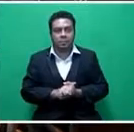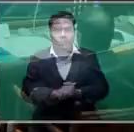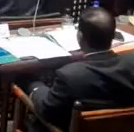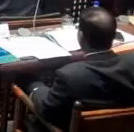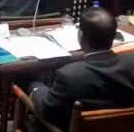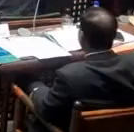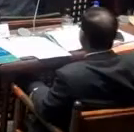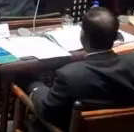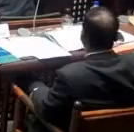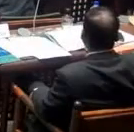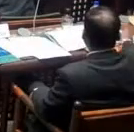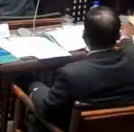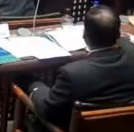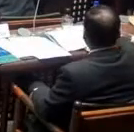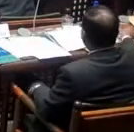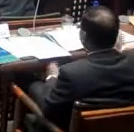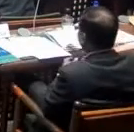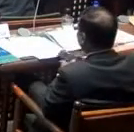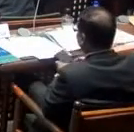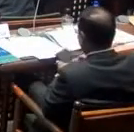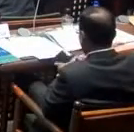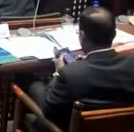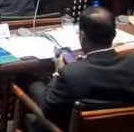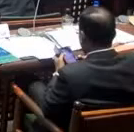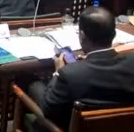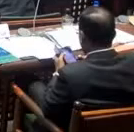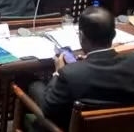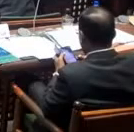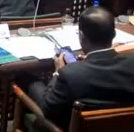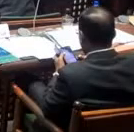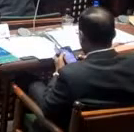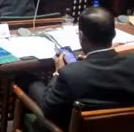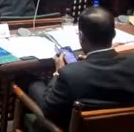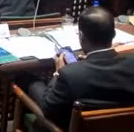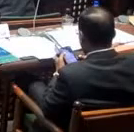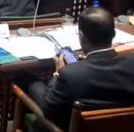Thank the Honourable Minister for the ministerial statement.